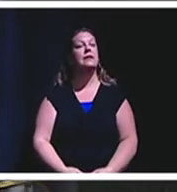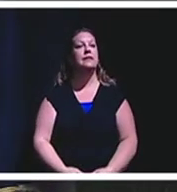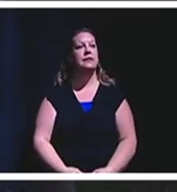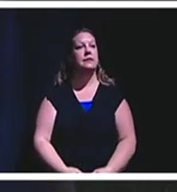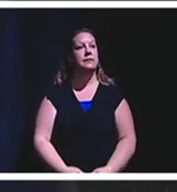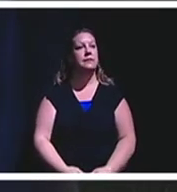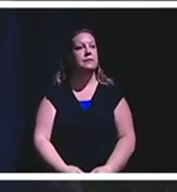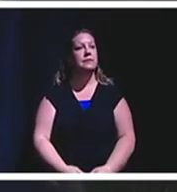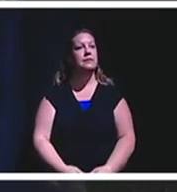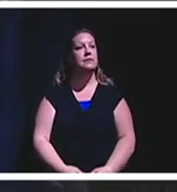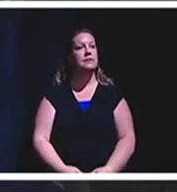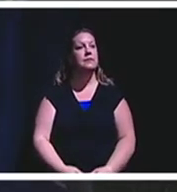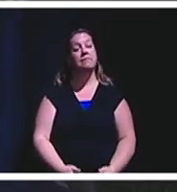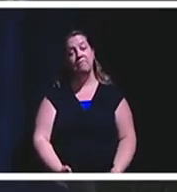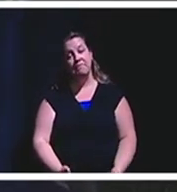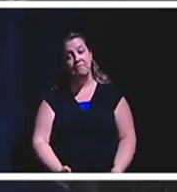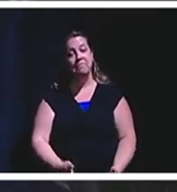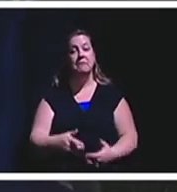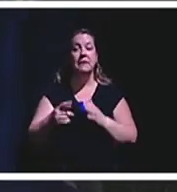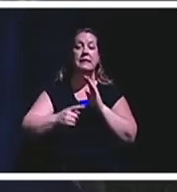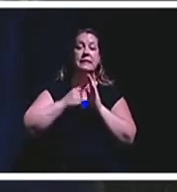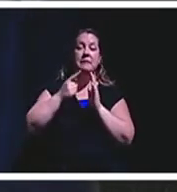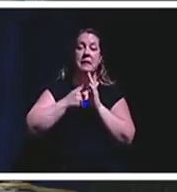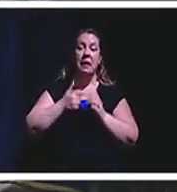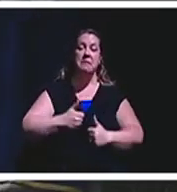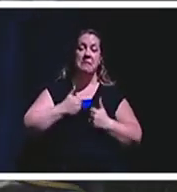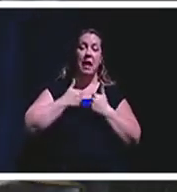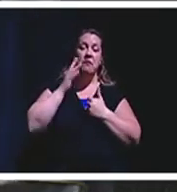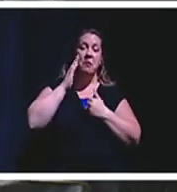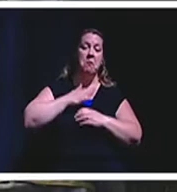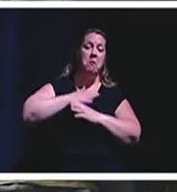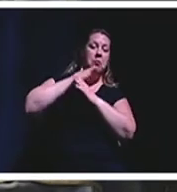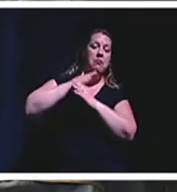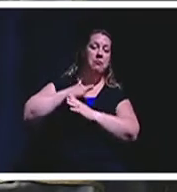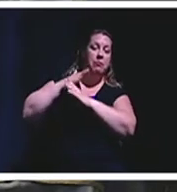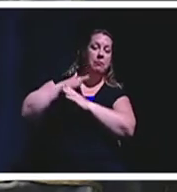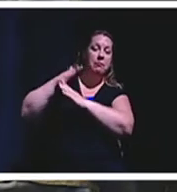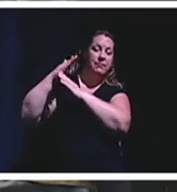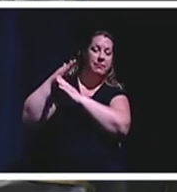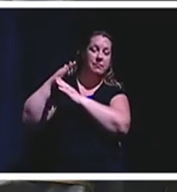let life get in the way a little bit before you decided to come back.